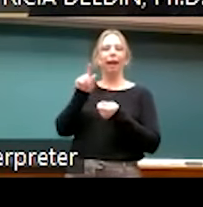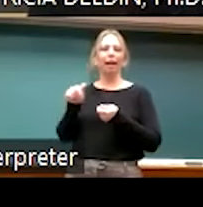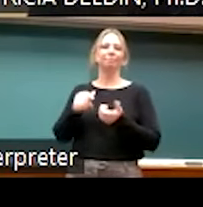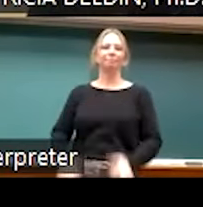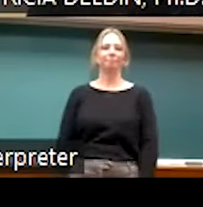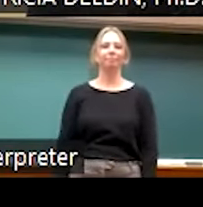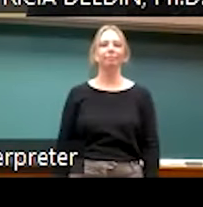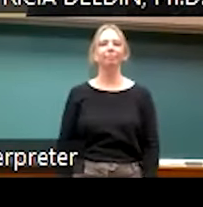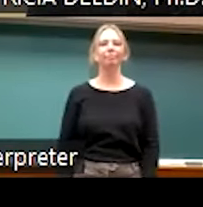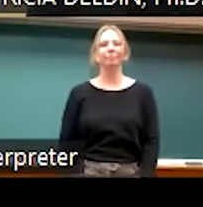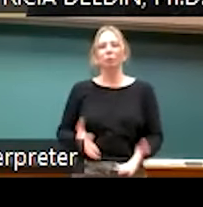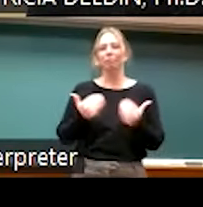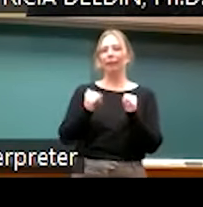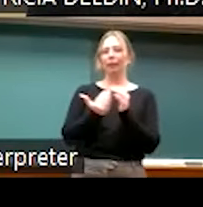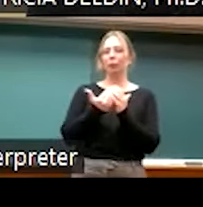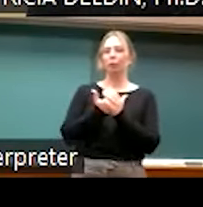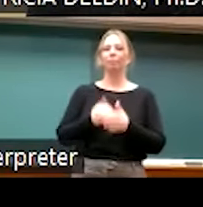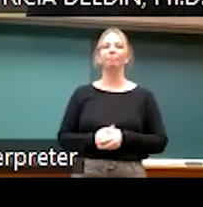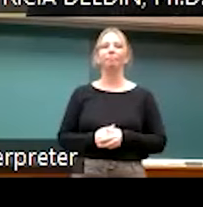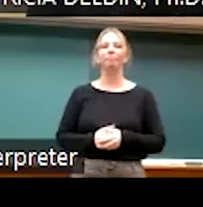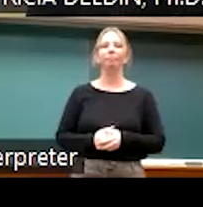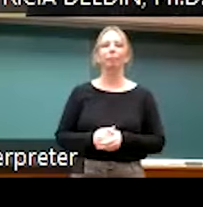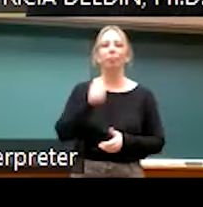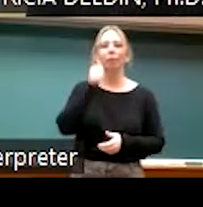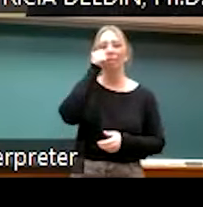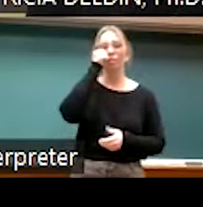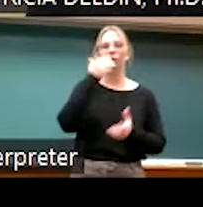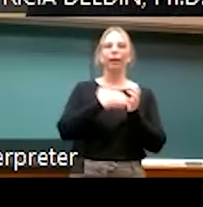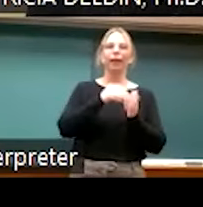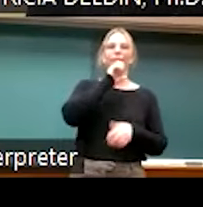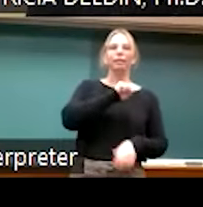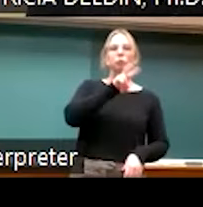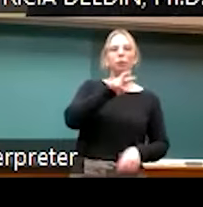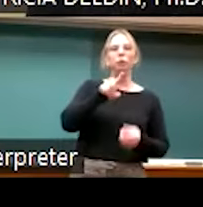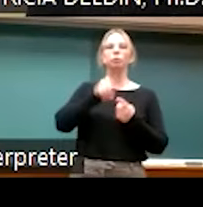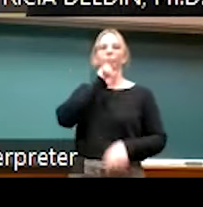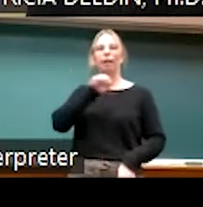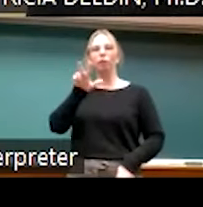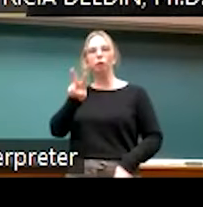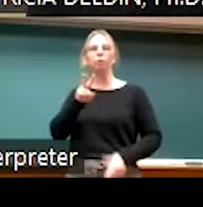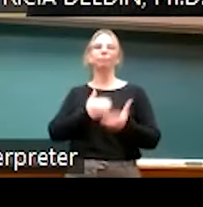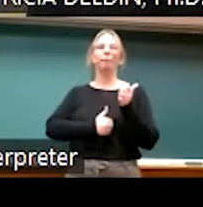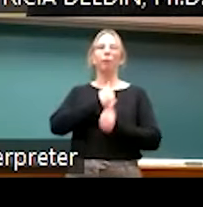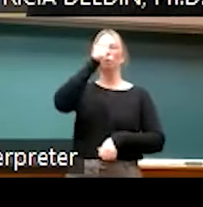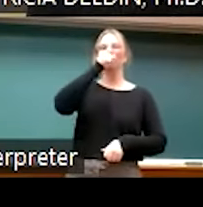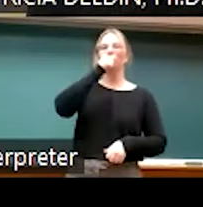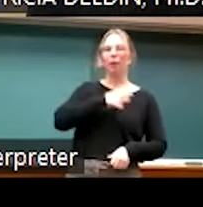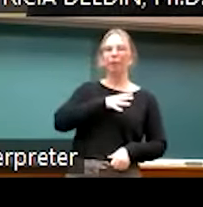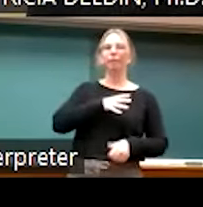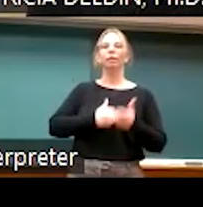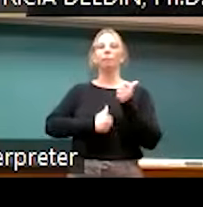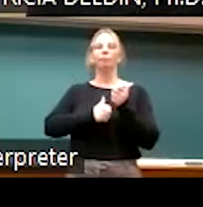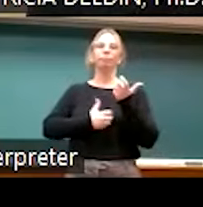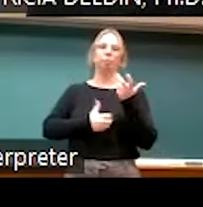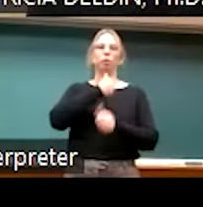And don't worry about all the numbers. I'll just say 22 to 32 year olds, mostly women as usual, mostly women